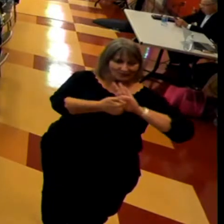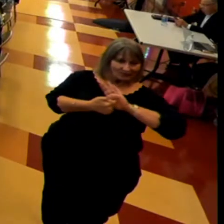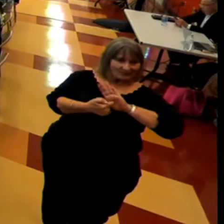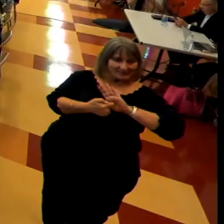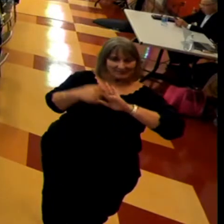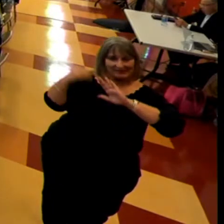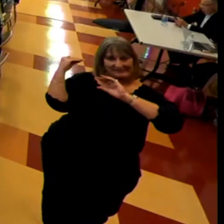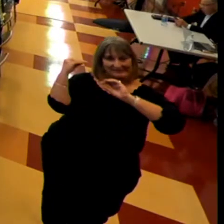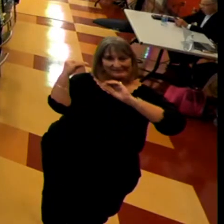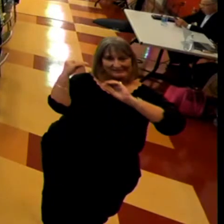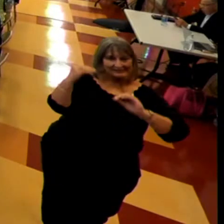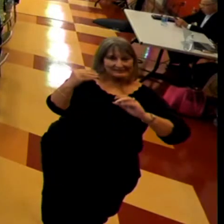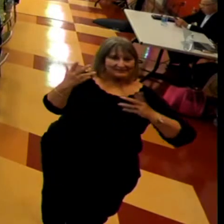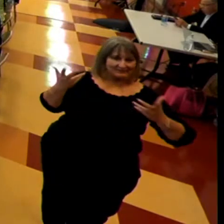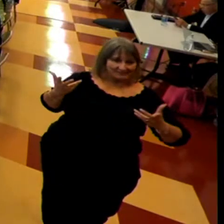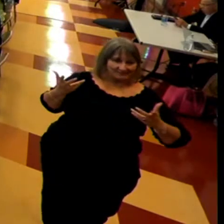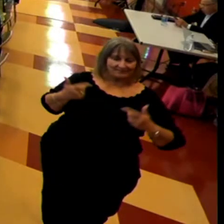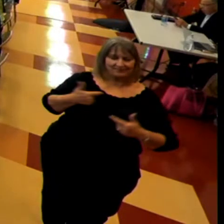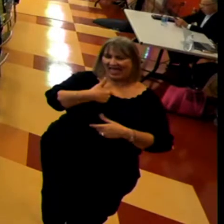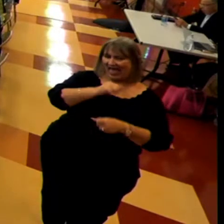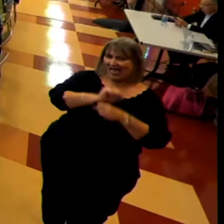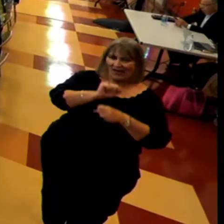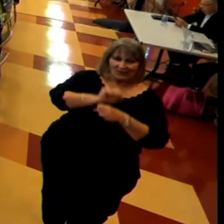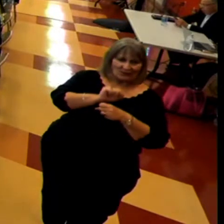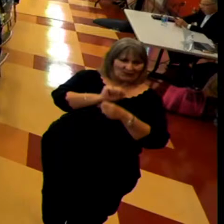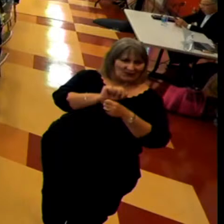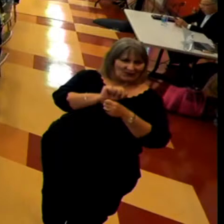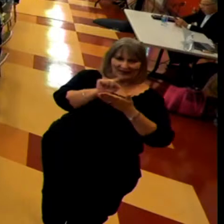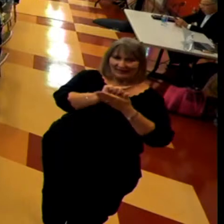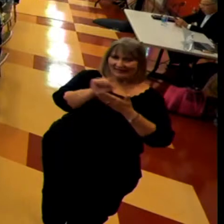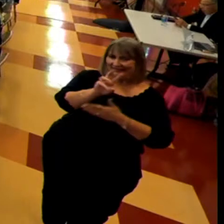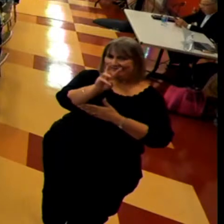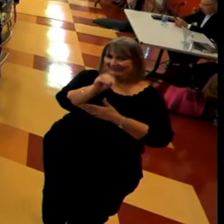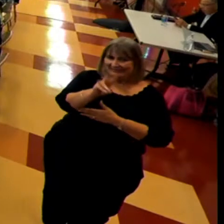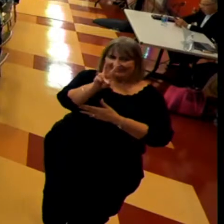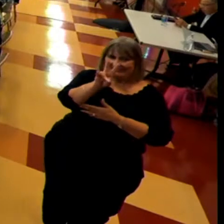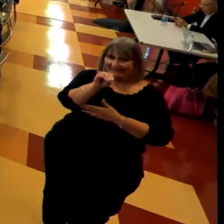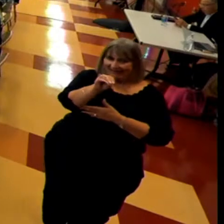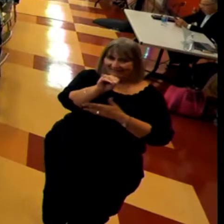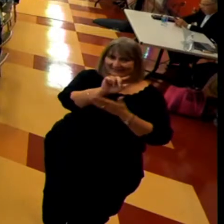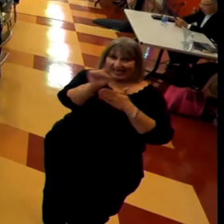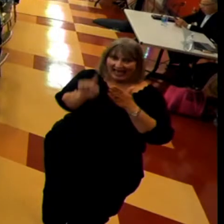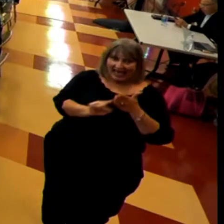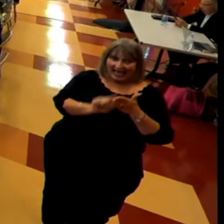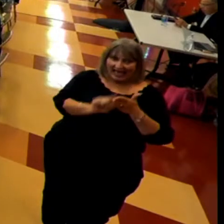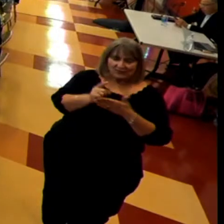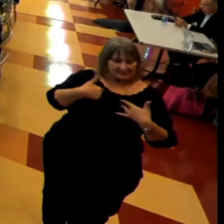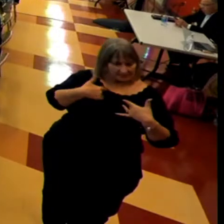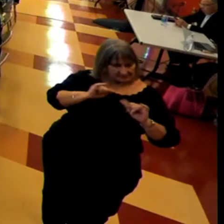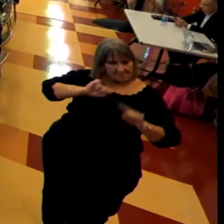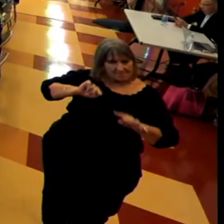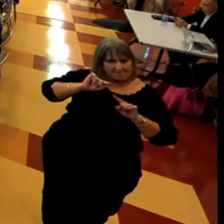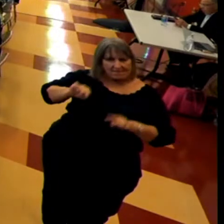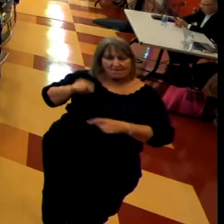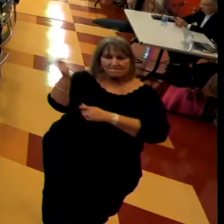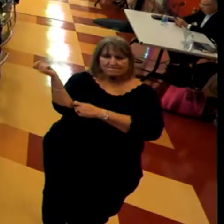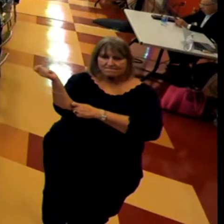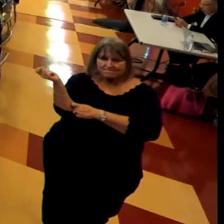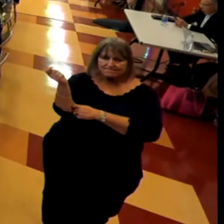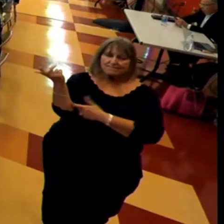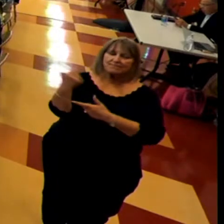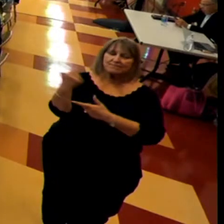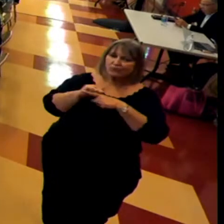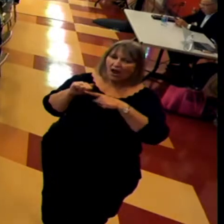right? I work 60, 70 hours a week, and I still manage to attend practices, attend tournaments every